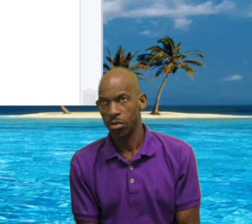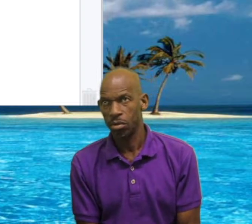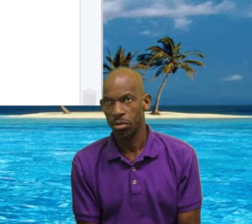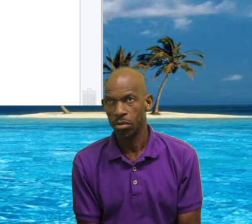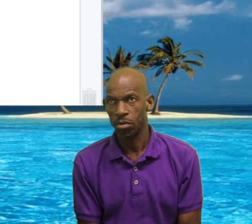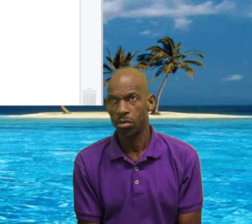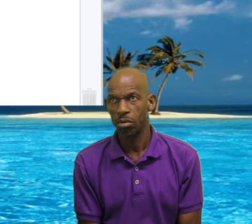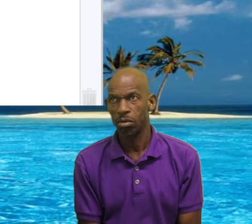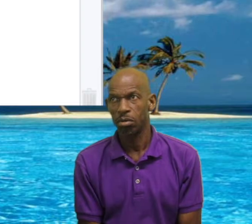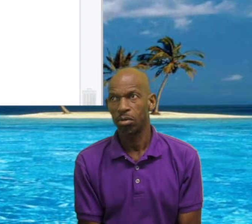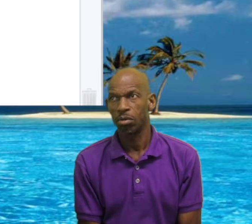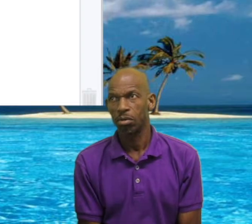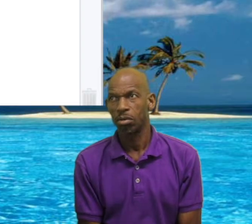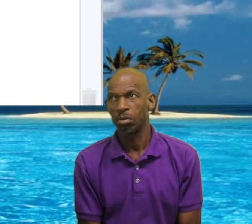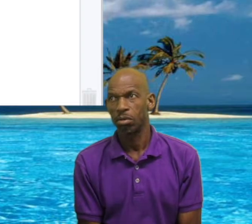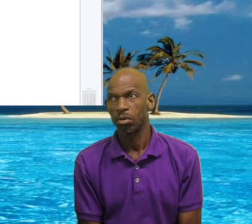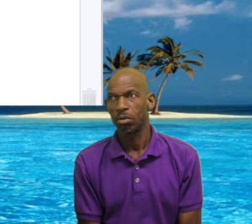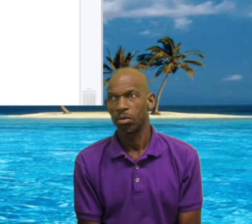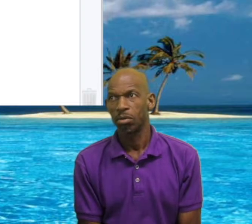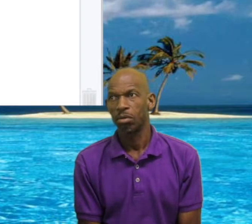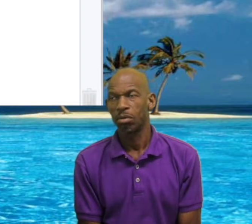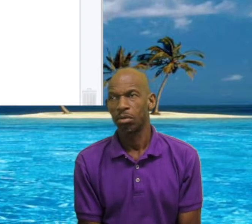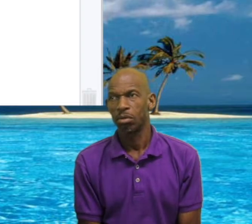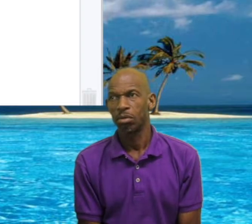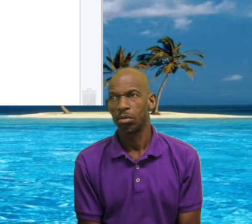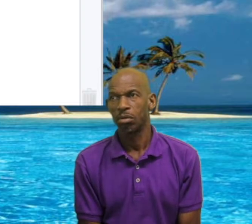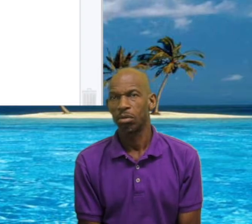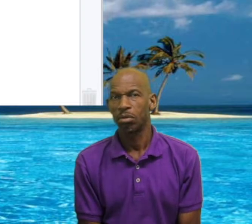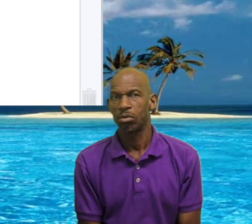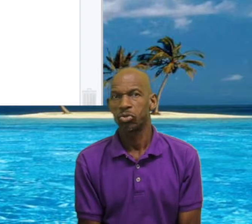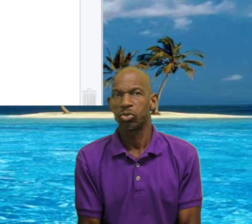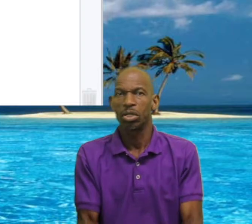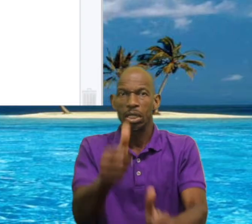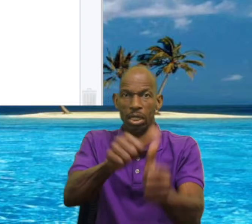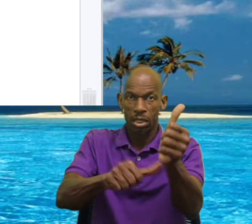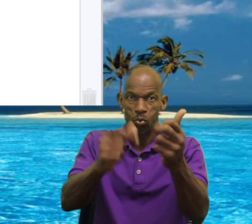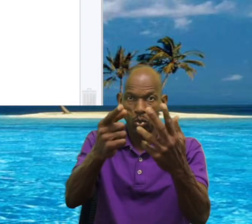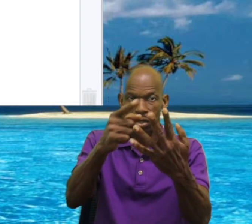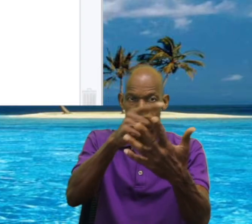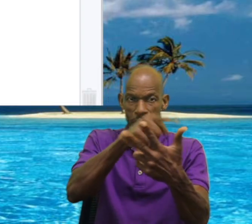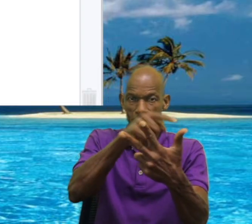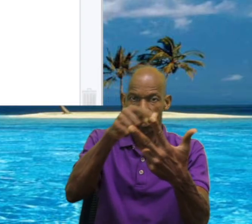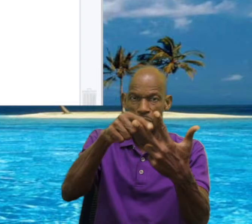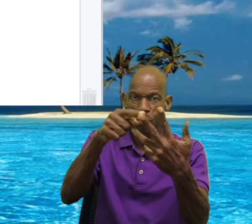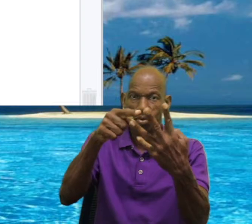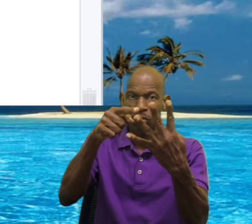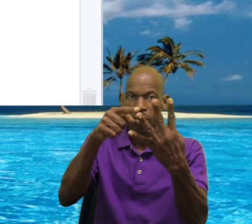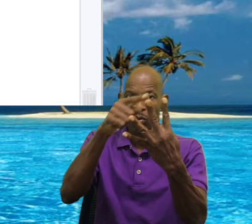4 persons. So I want 4 sentences.